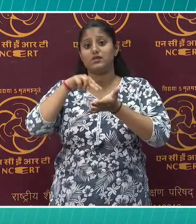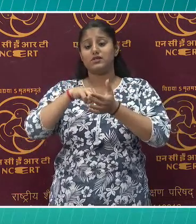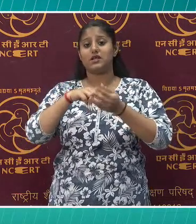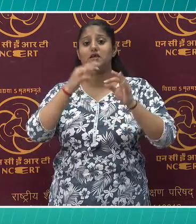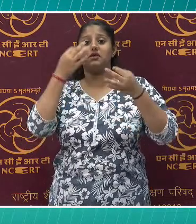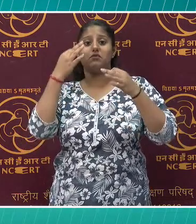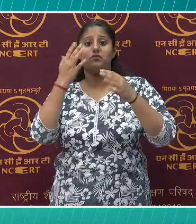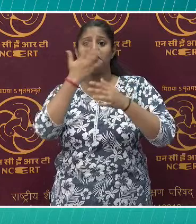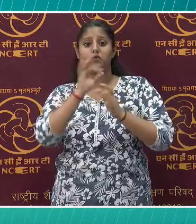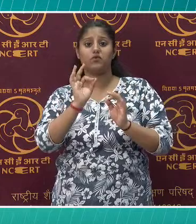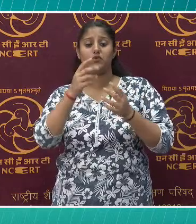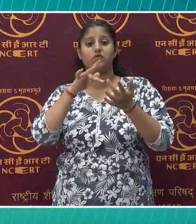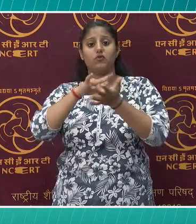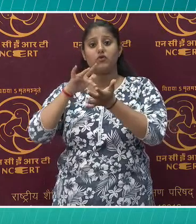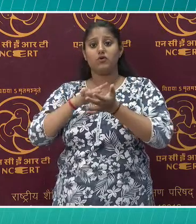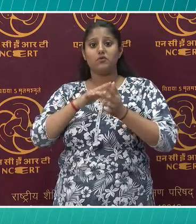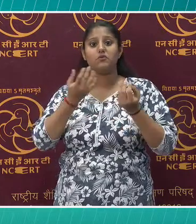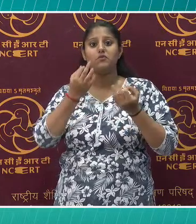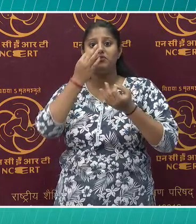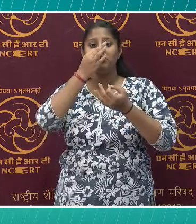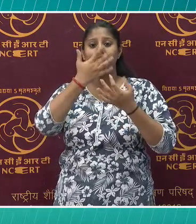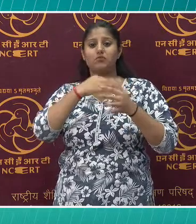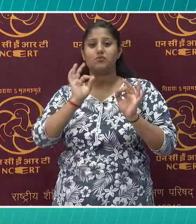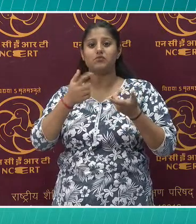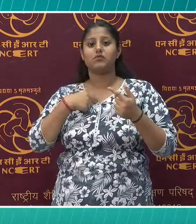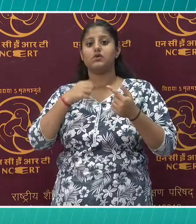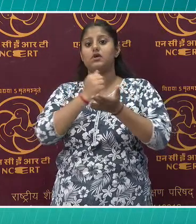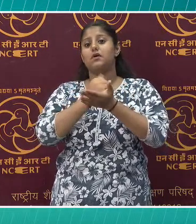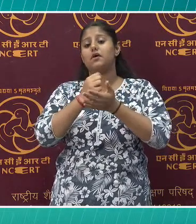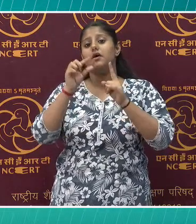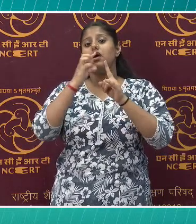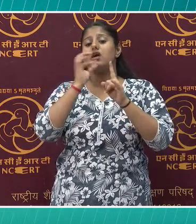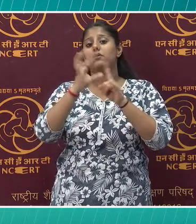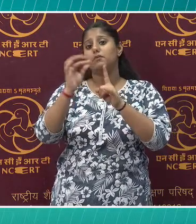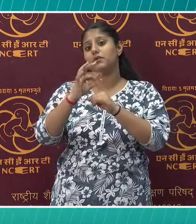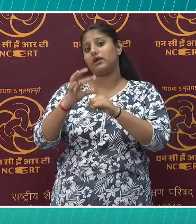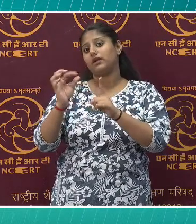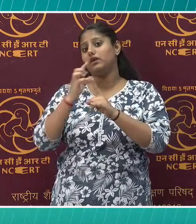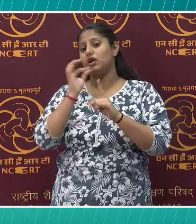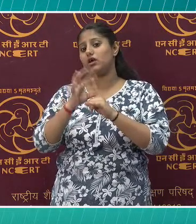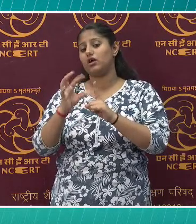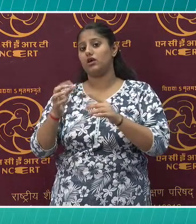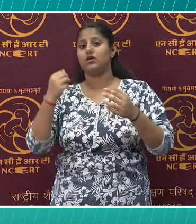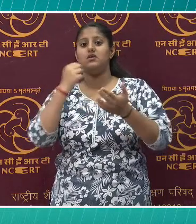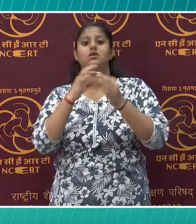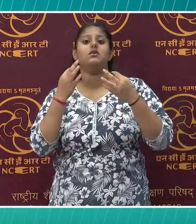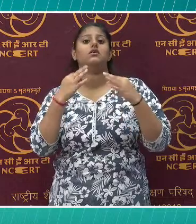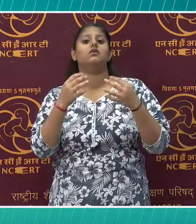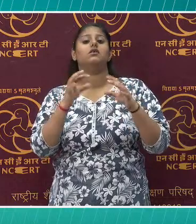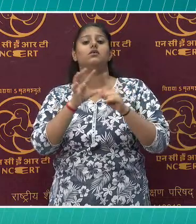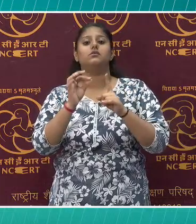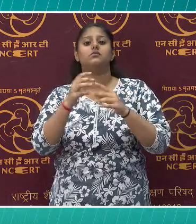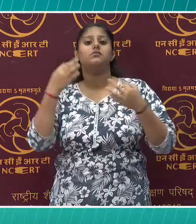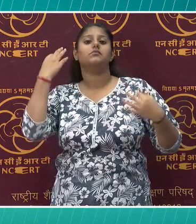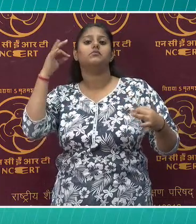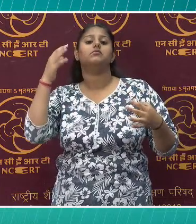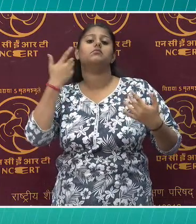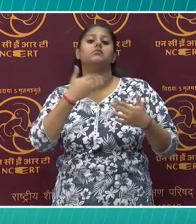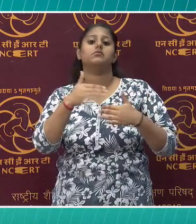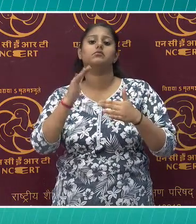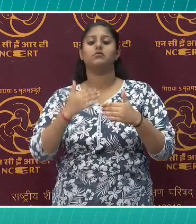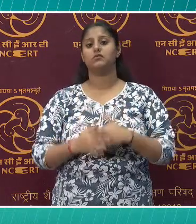very beautiful posture. So all that practical thing has to be done in dance. We have just, you know, given